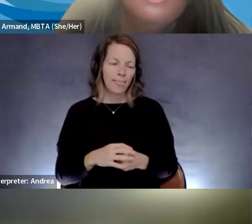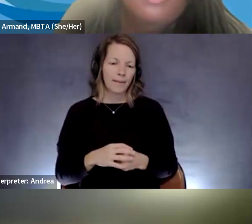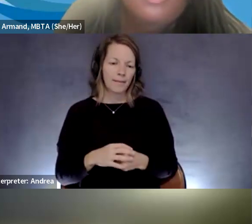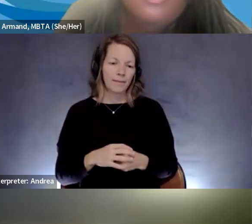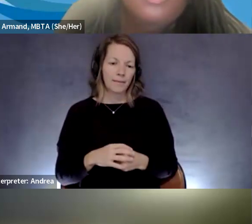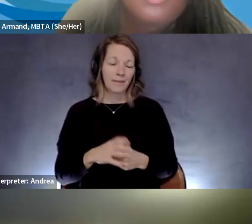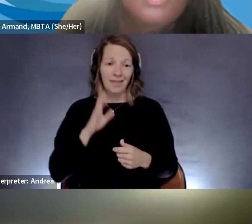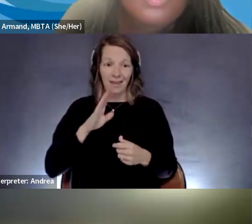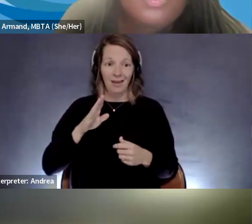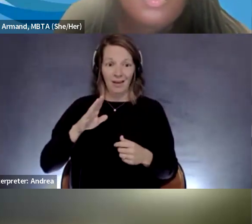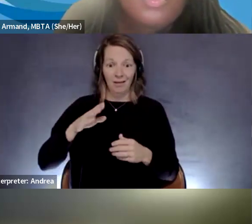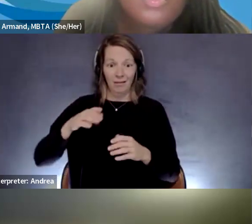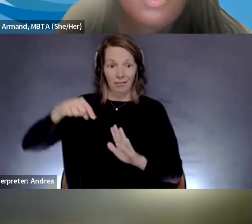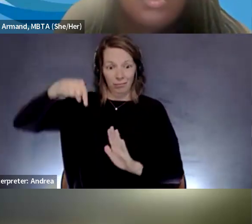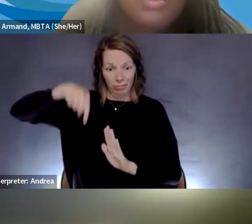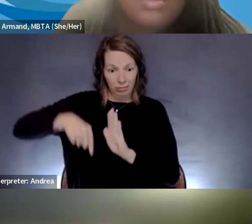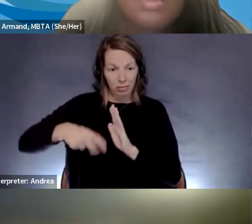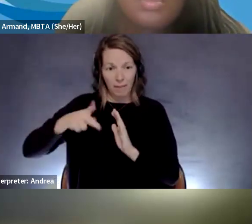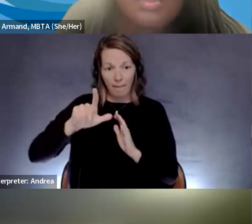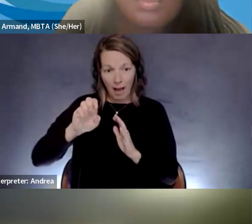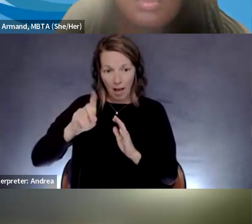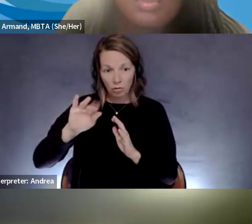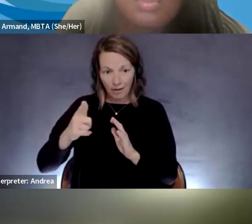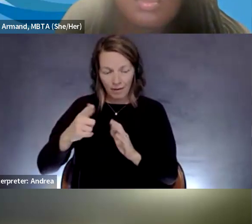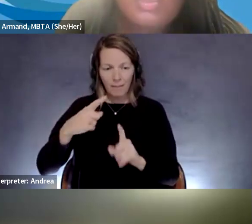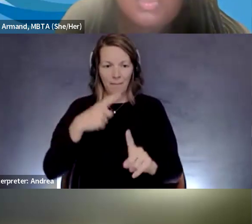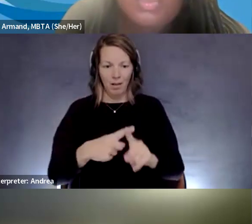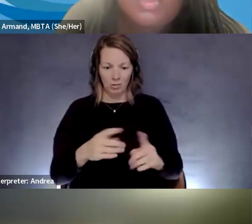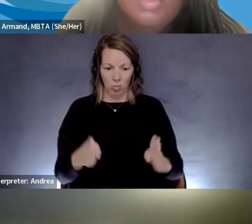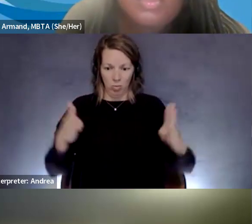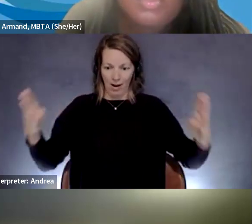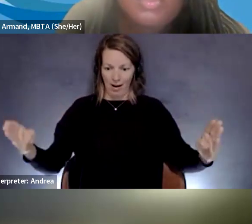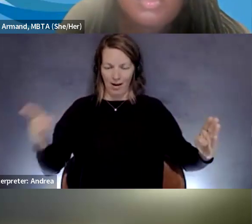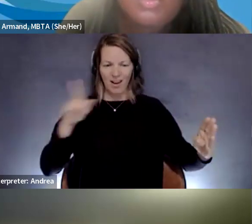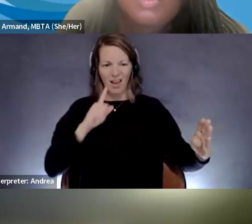just the pile driving, it's kind of the wide excavation and then getting the struts in and doing the welding.